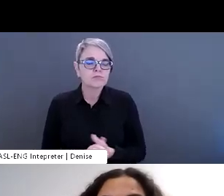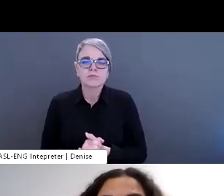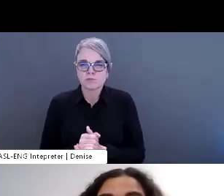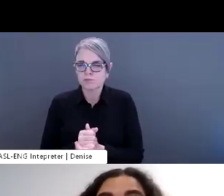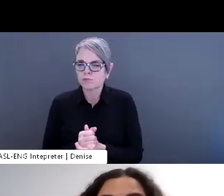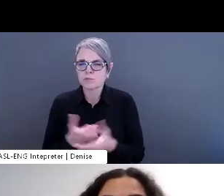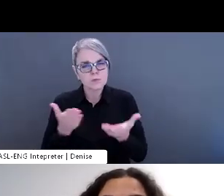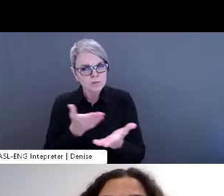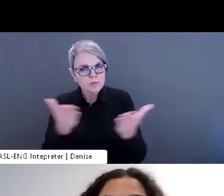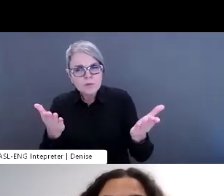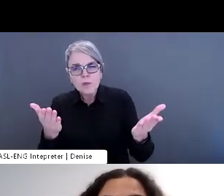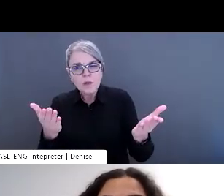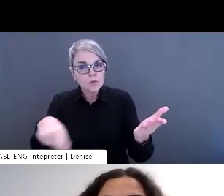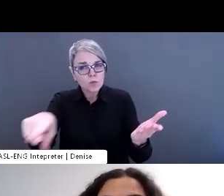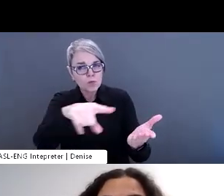about money?